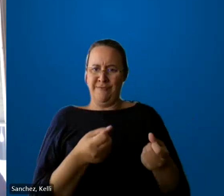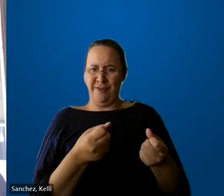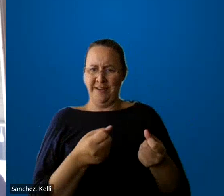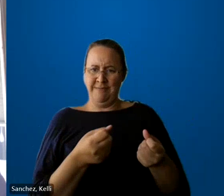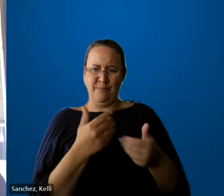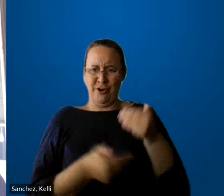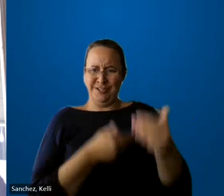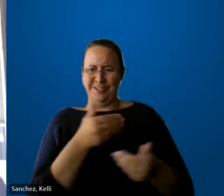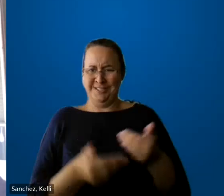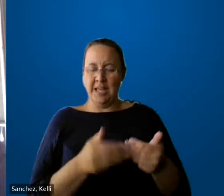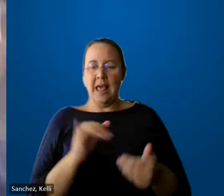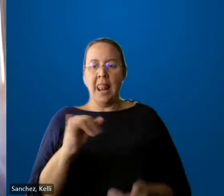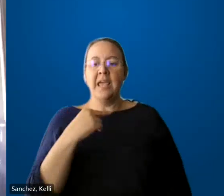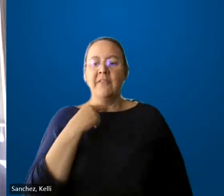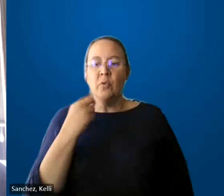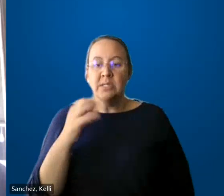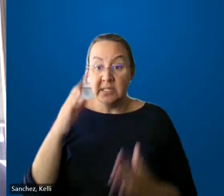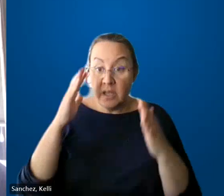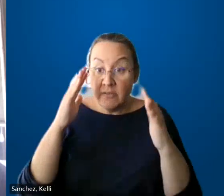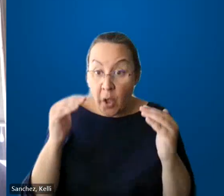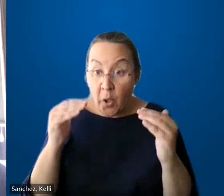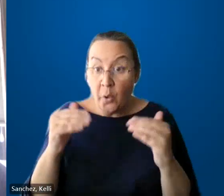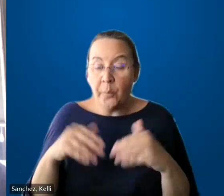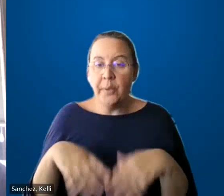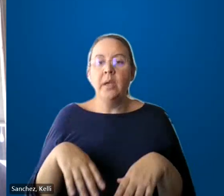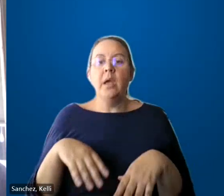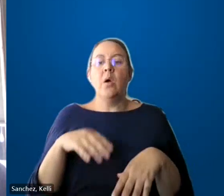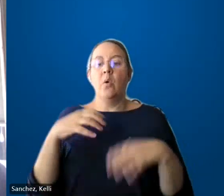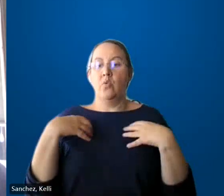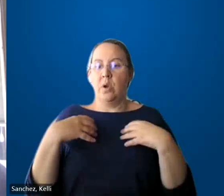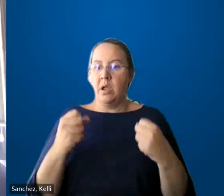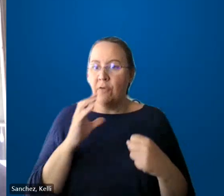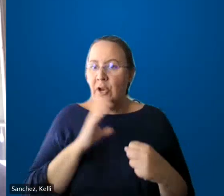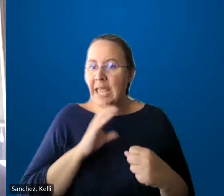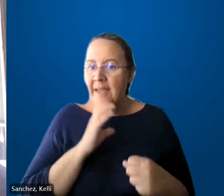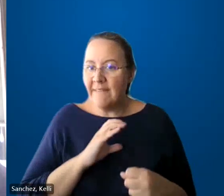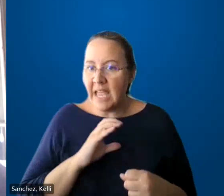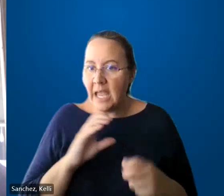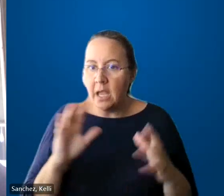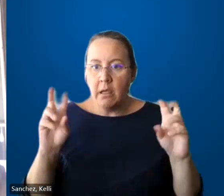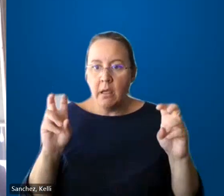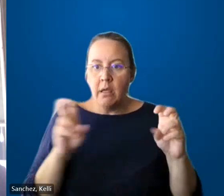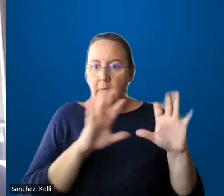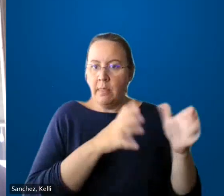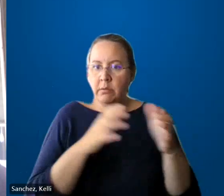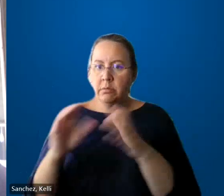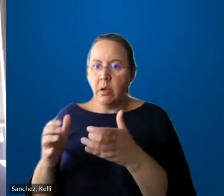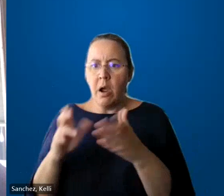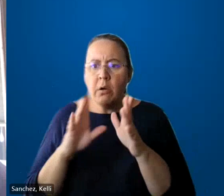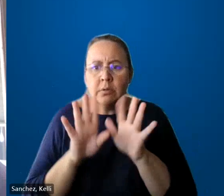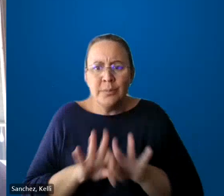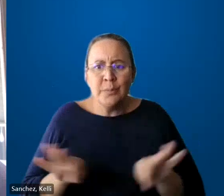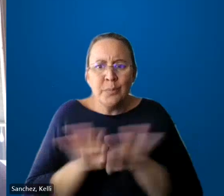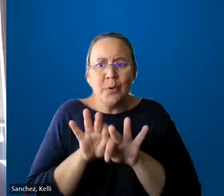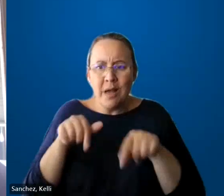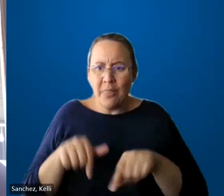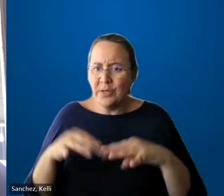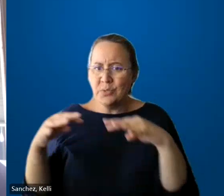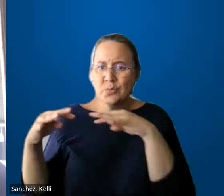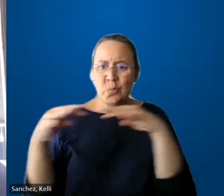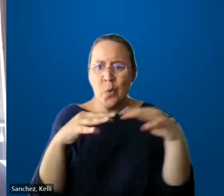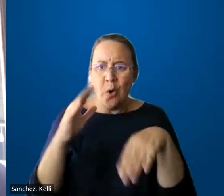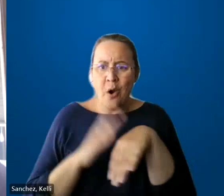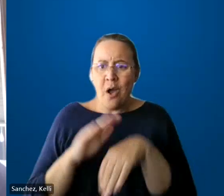why places like Voices of Hope and Recovery Cafe are crucial in this war on drugs,